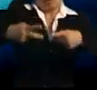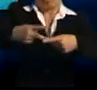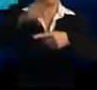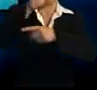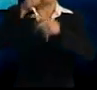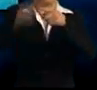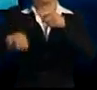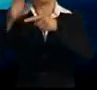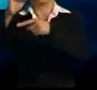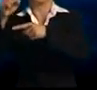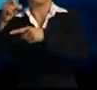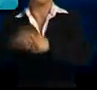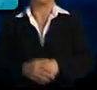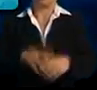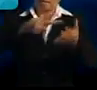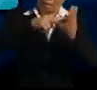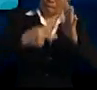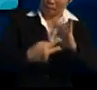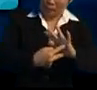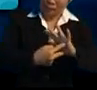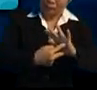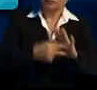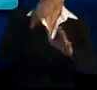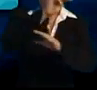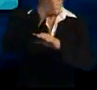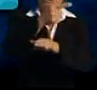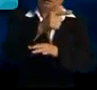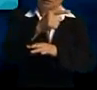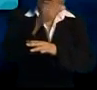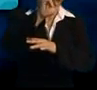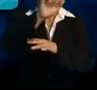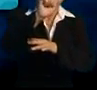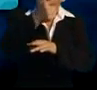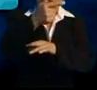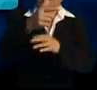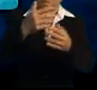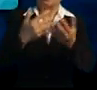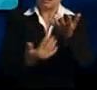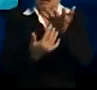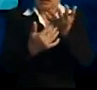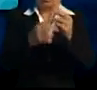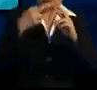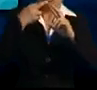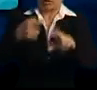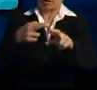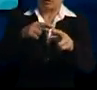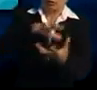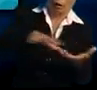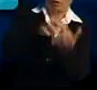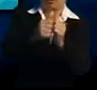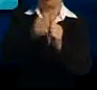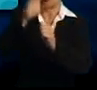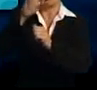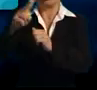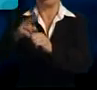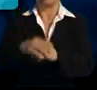oxides, which means magnesium, when heated, reacts with oxygen to form